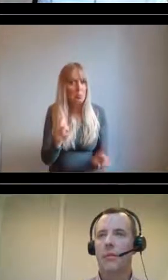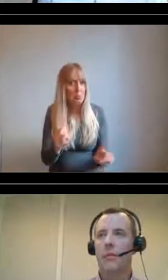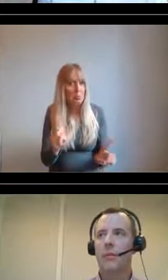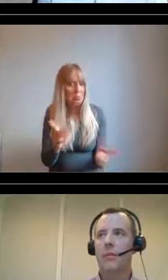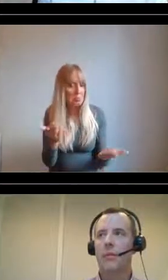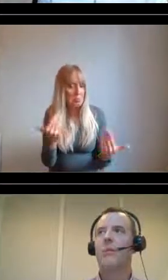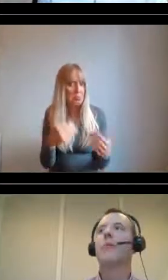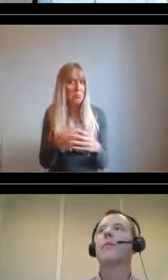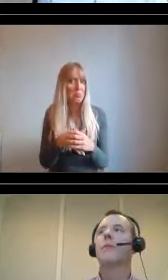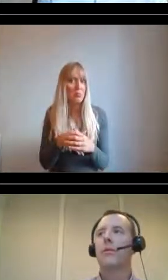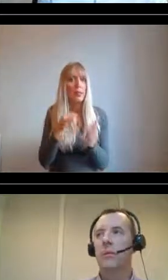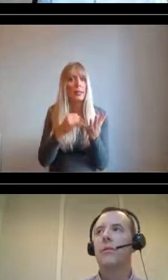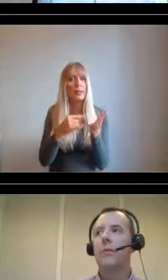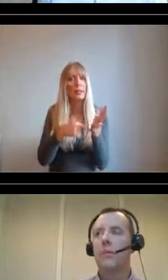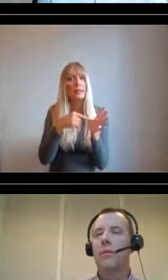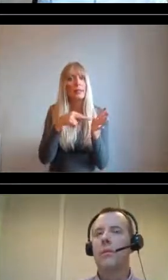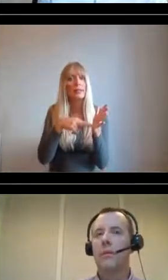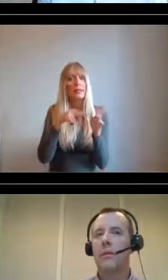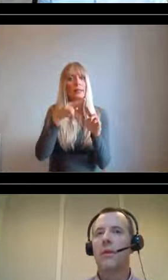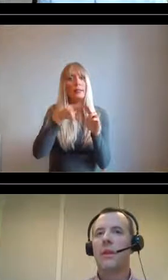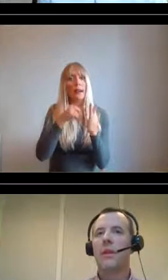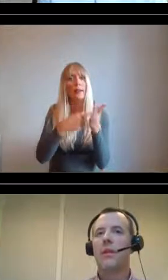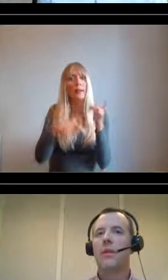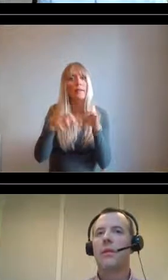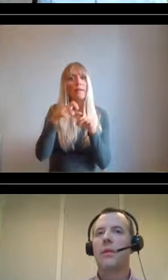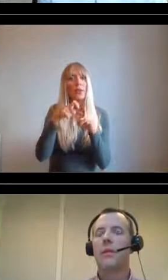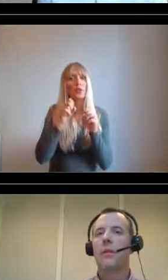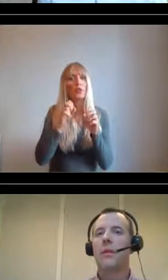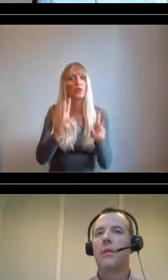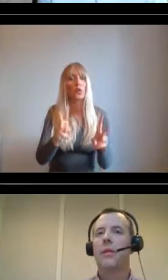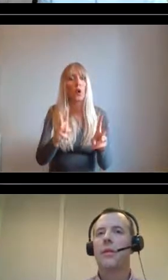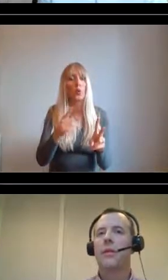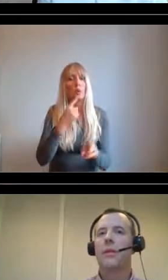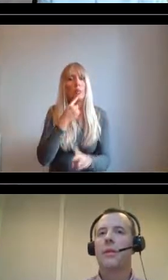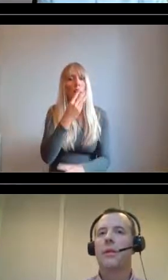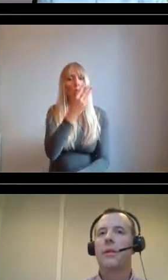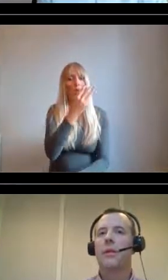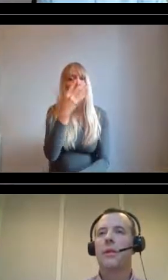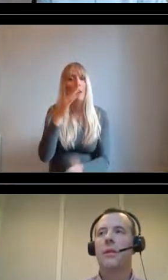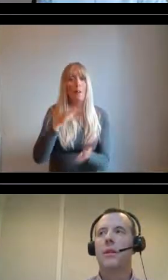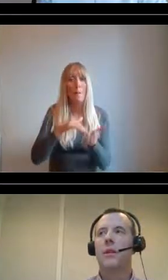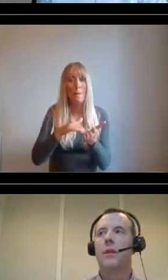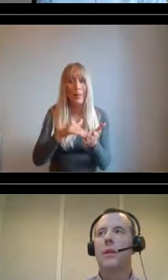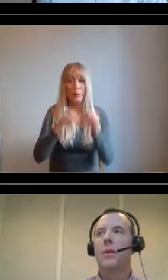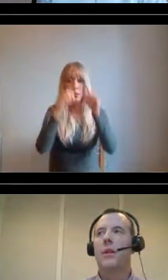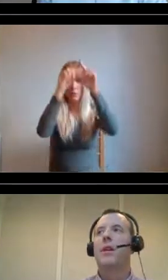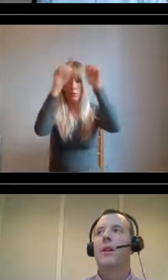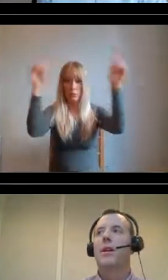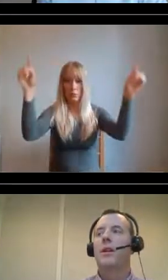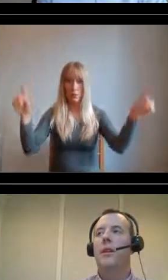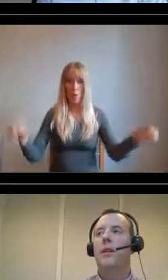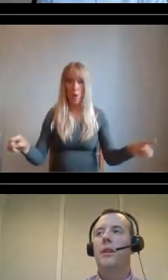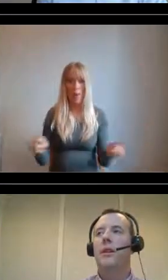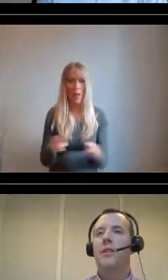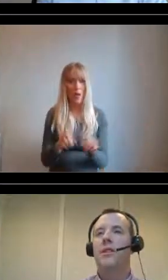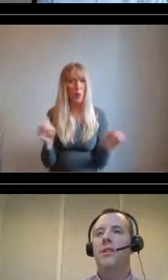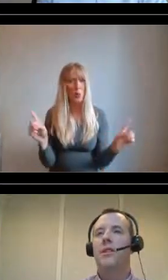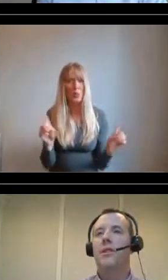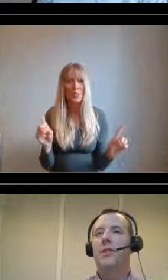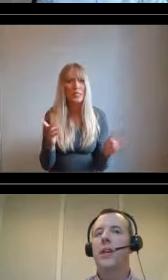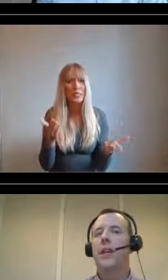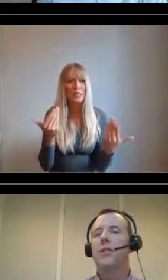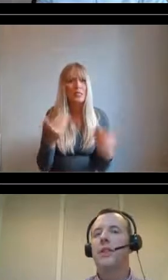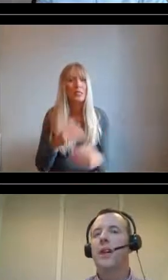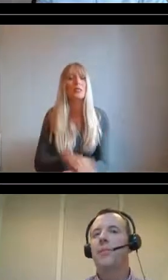in a fenced area. I think we've said it's 35 by 35. Can you explain what that is?